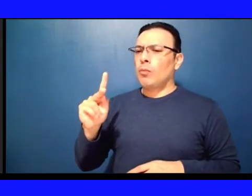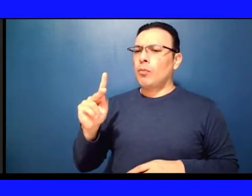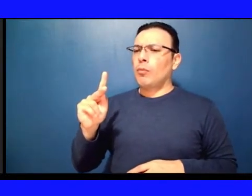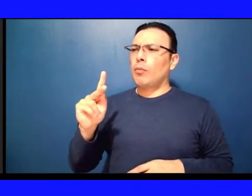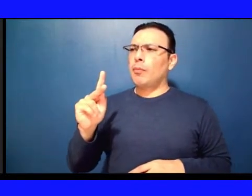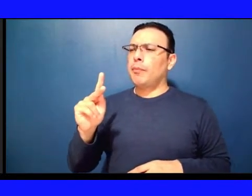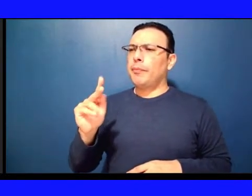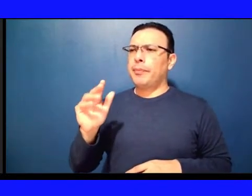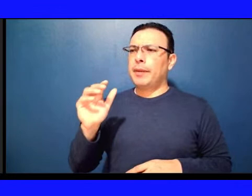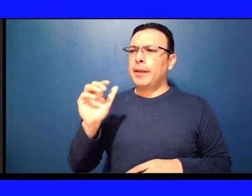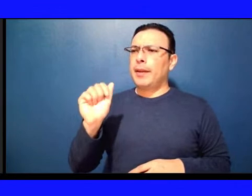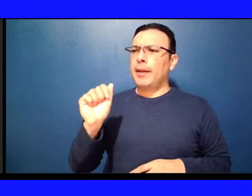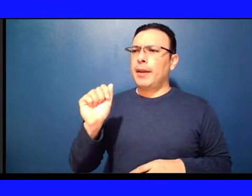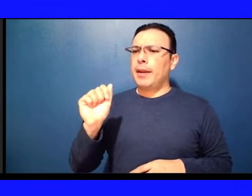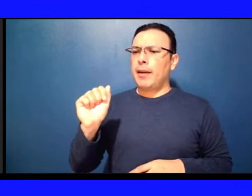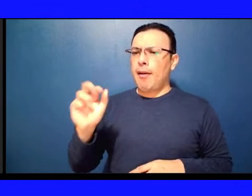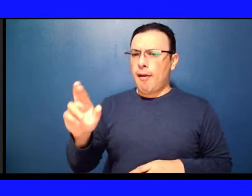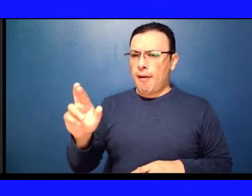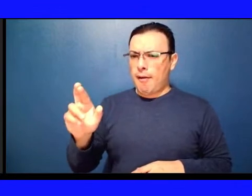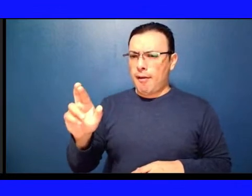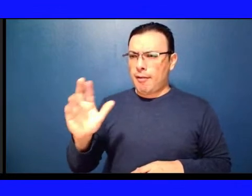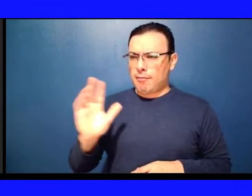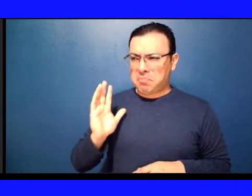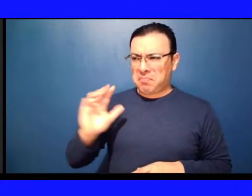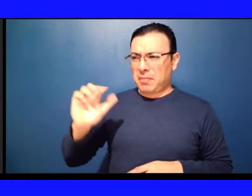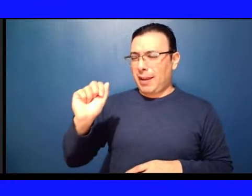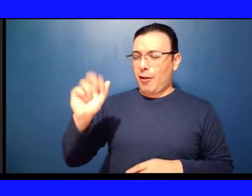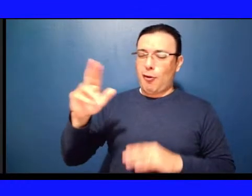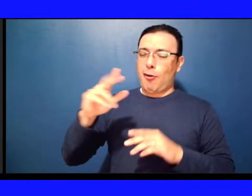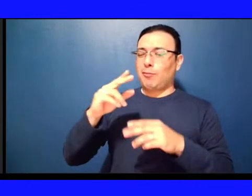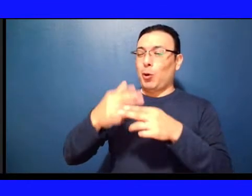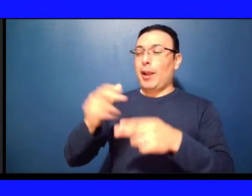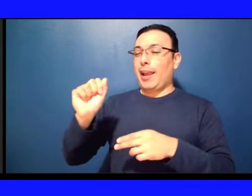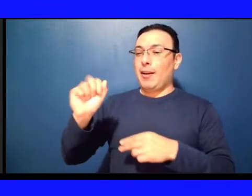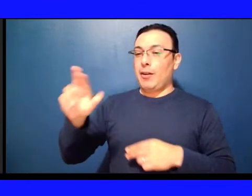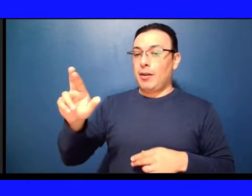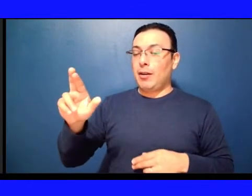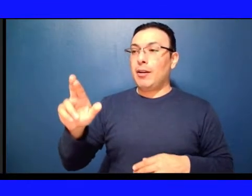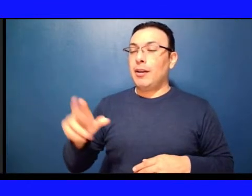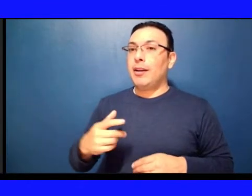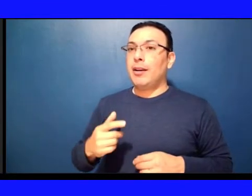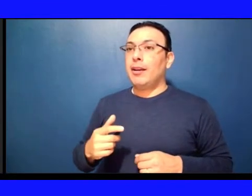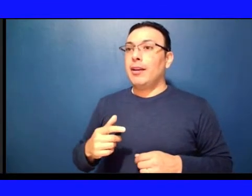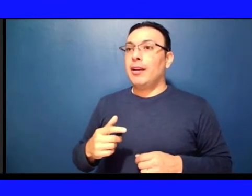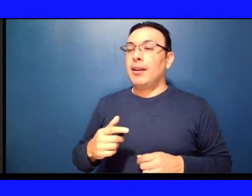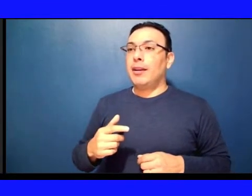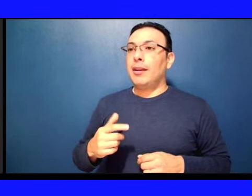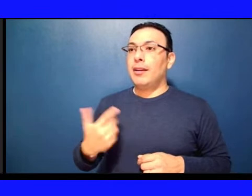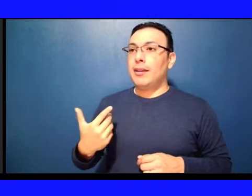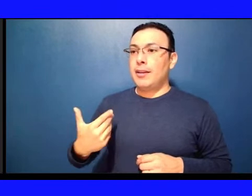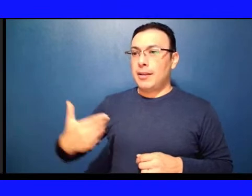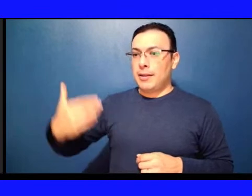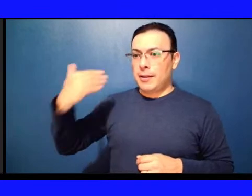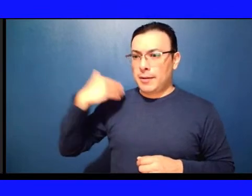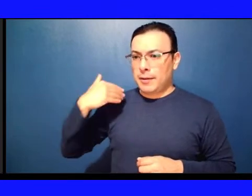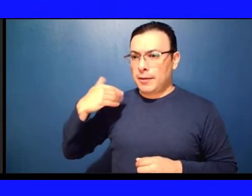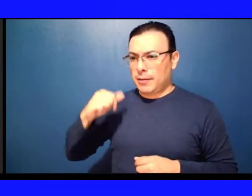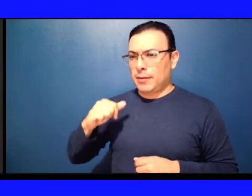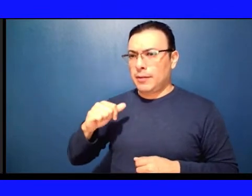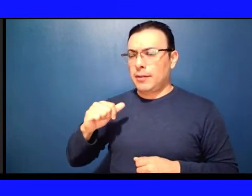this target in certain quarters, and so I think we can get back down there.